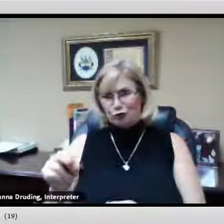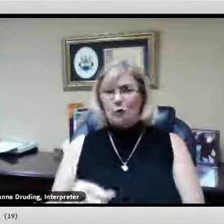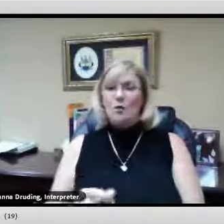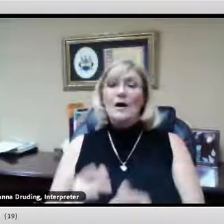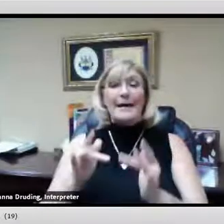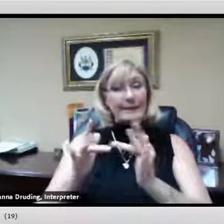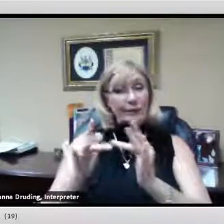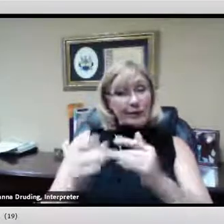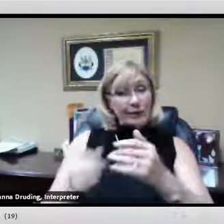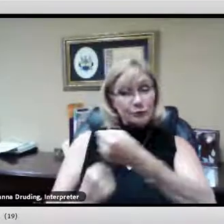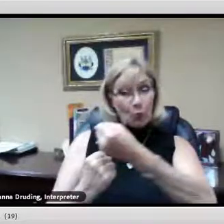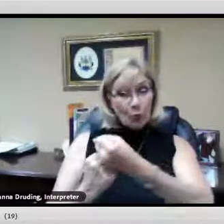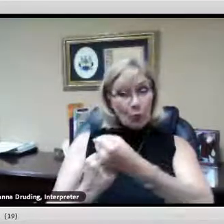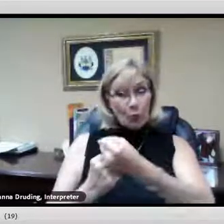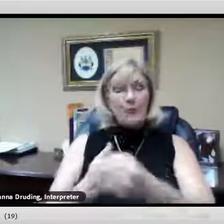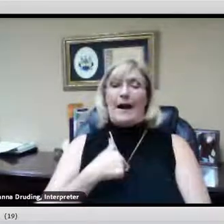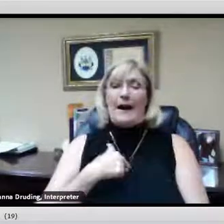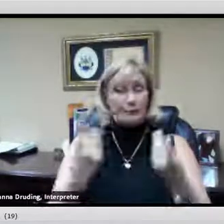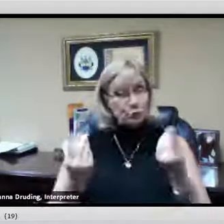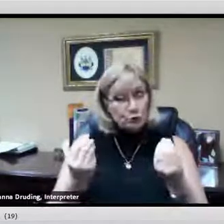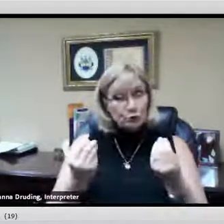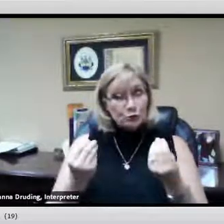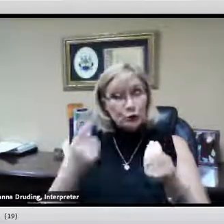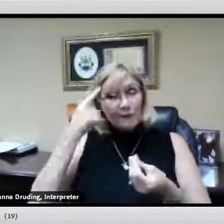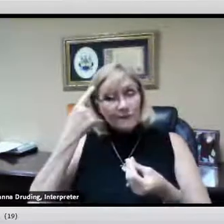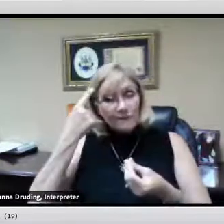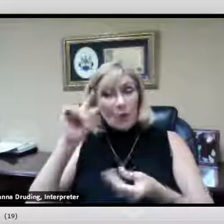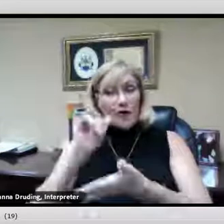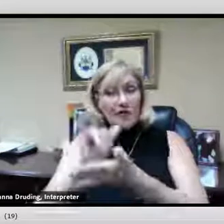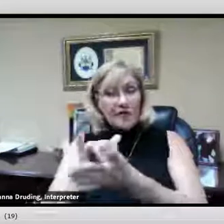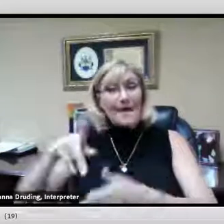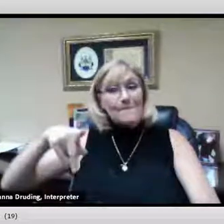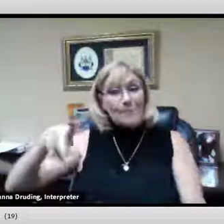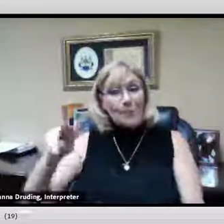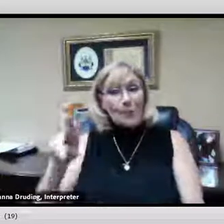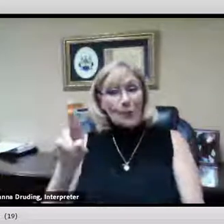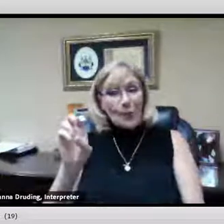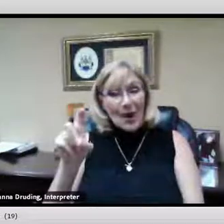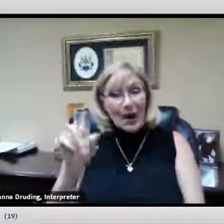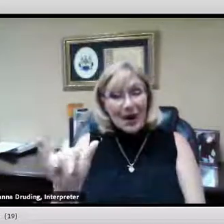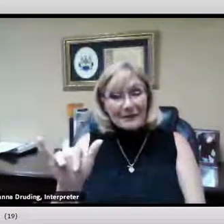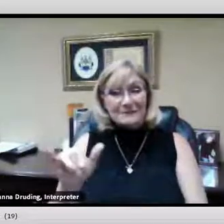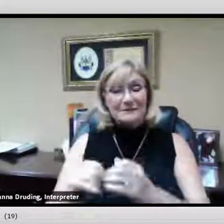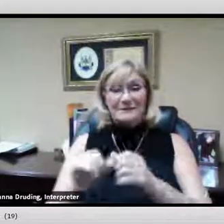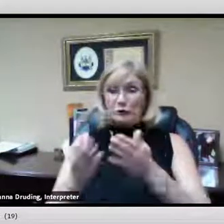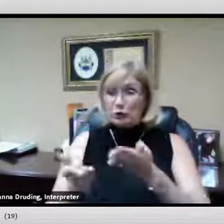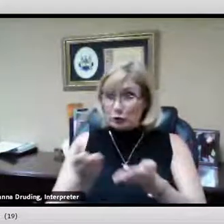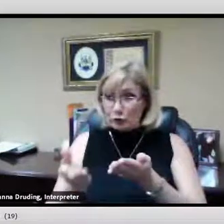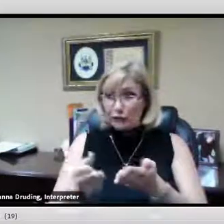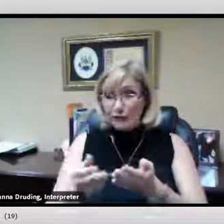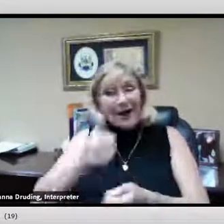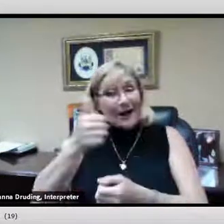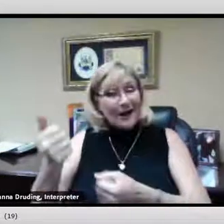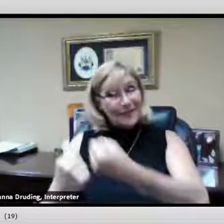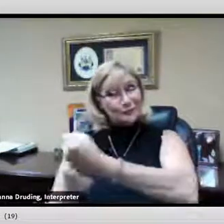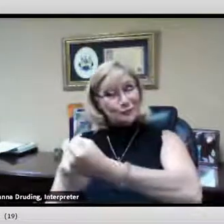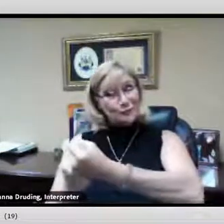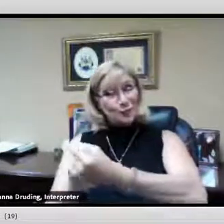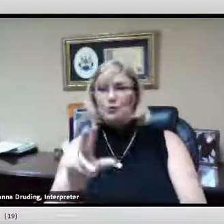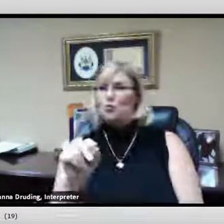Internet support, I am responsible for that proxy server, but for other internet support, that goes through our